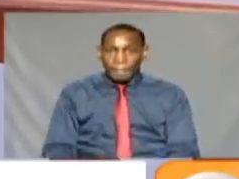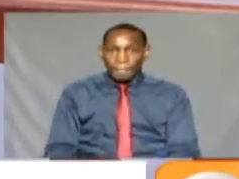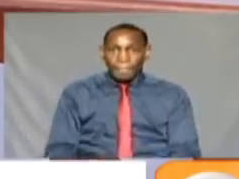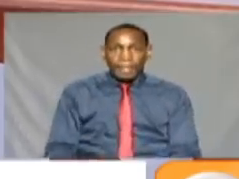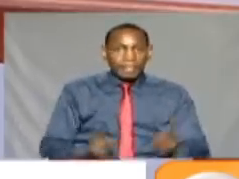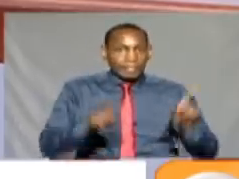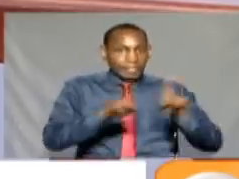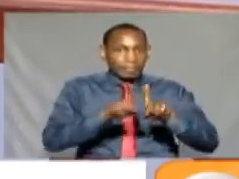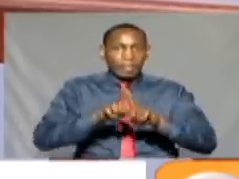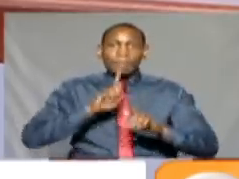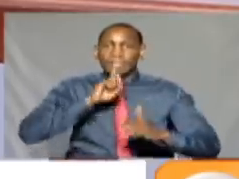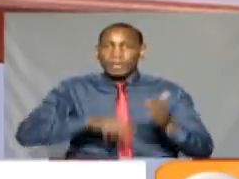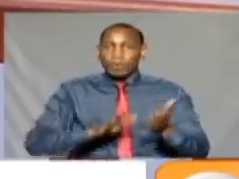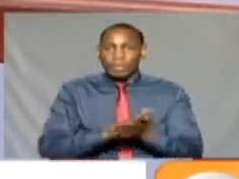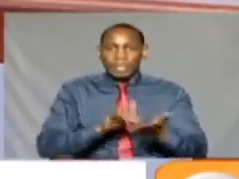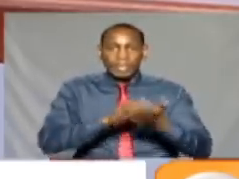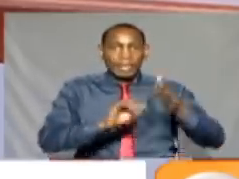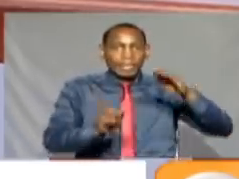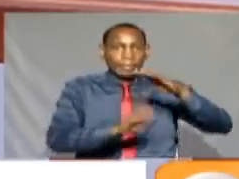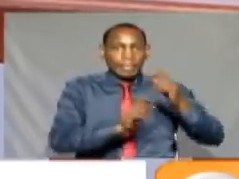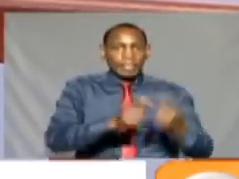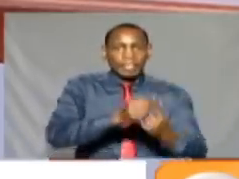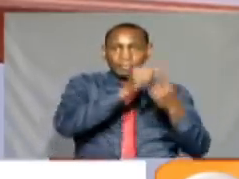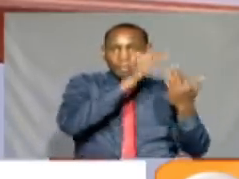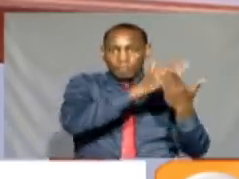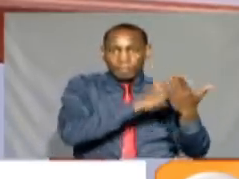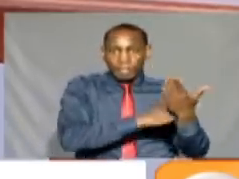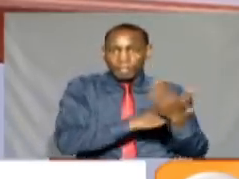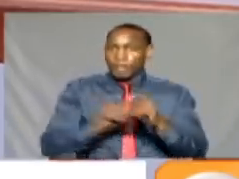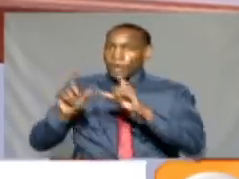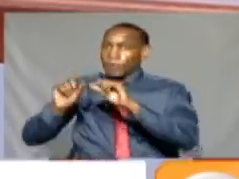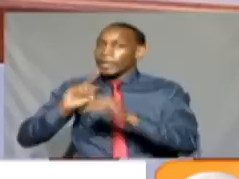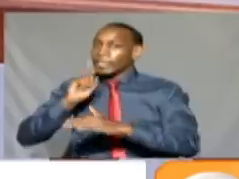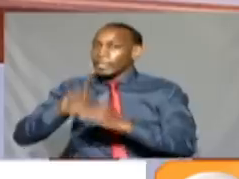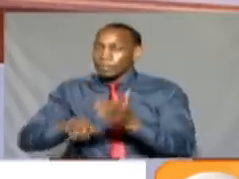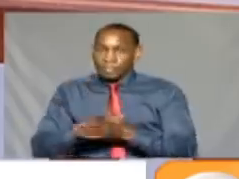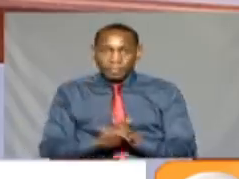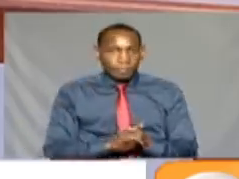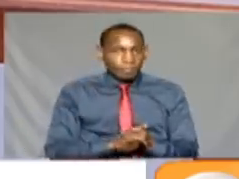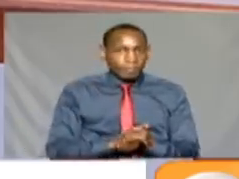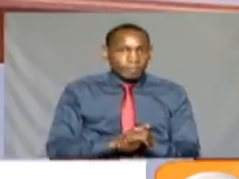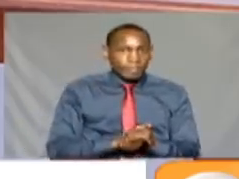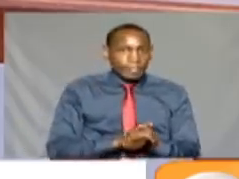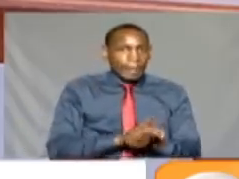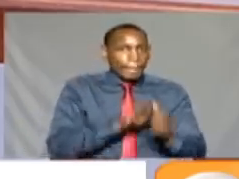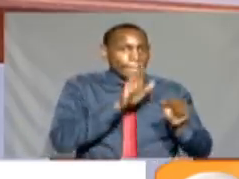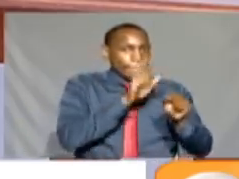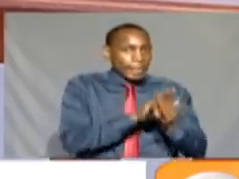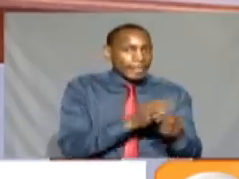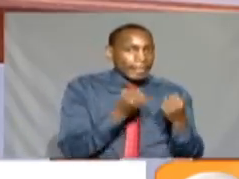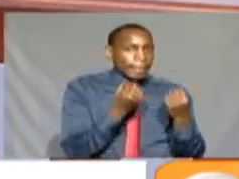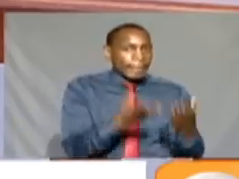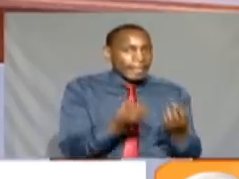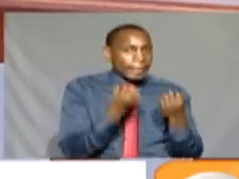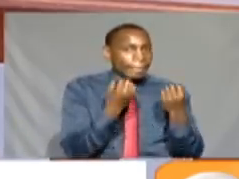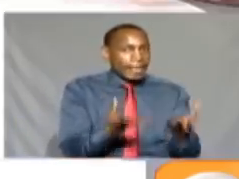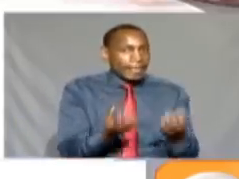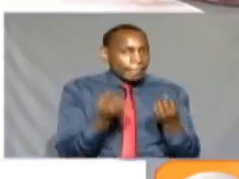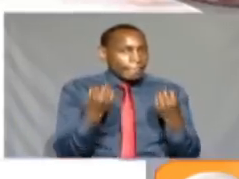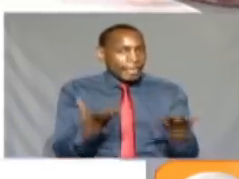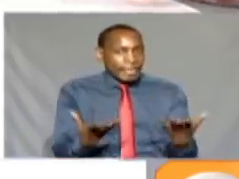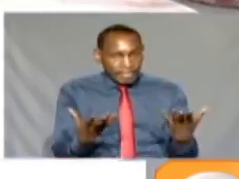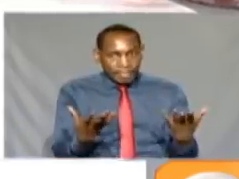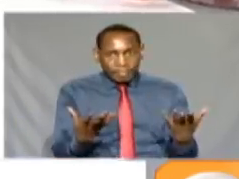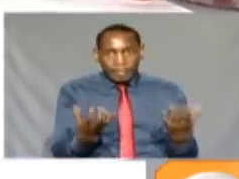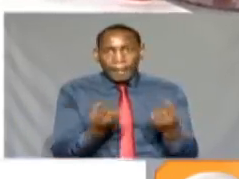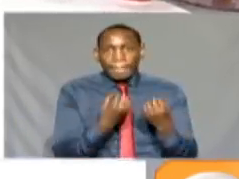not mention the Ministry of Special Programs. How would he say it? So he was the mene, but mene, it's a true story. Mene, it's mene, a true story. It's